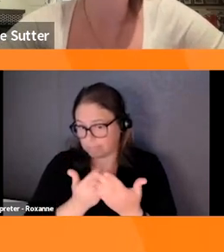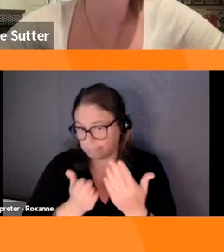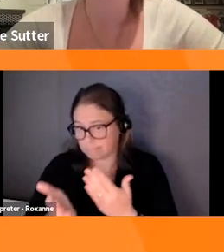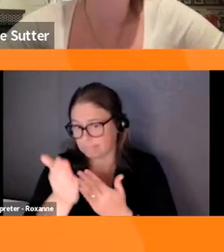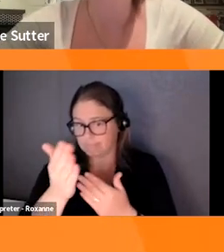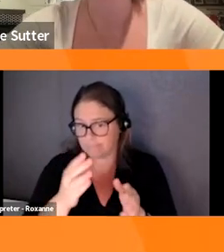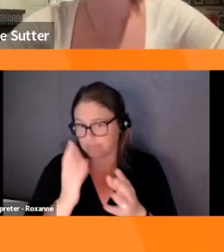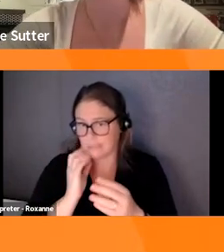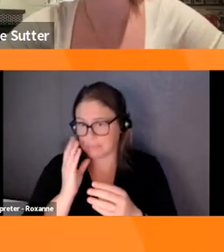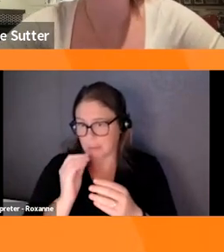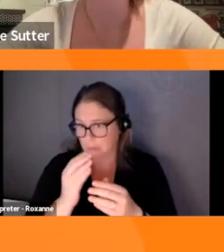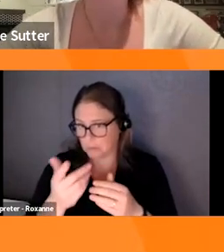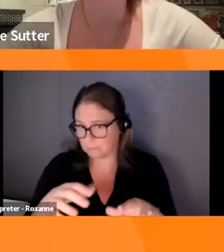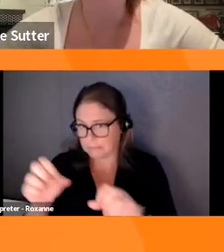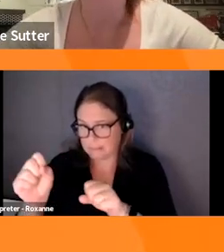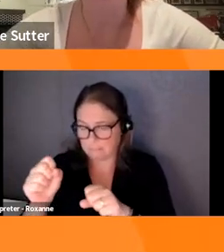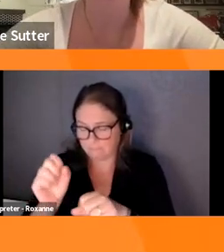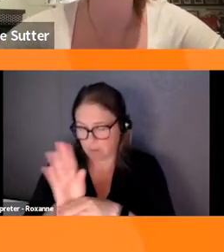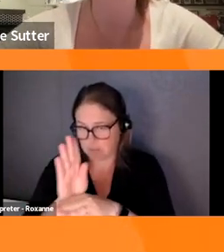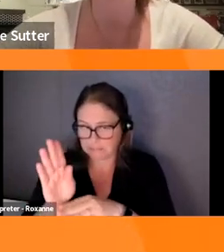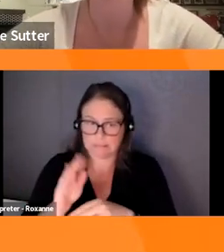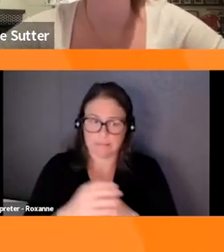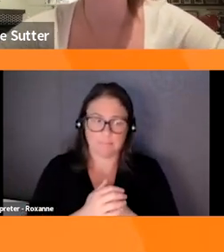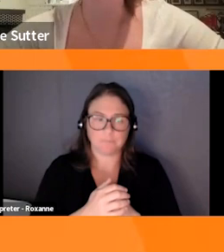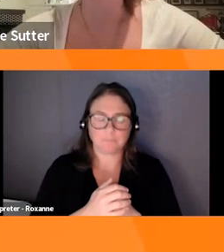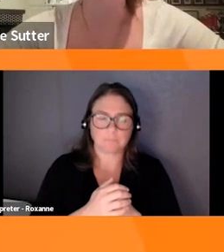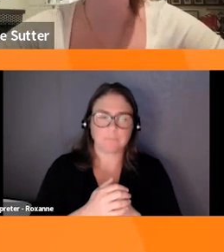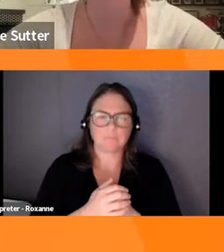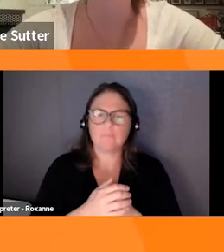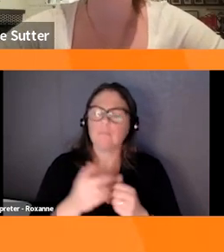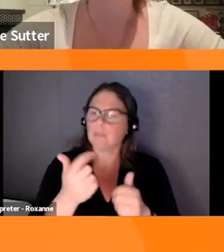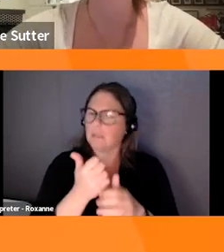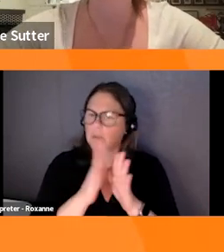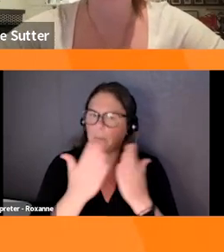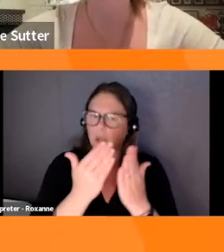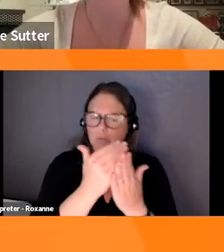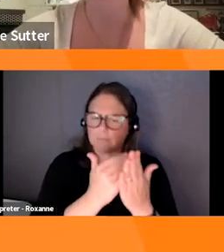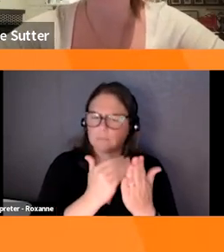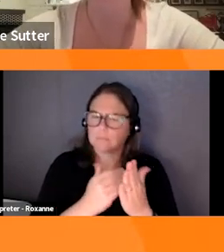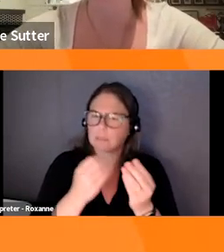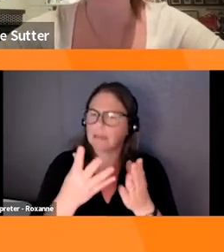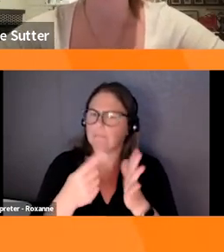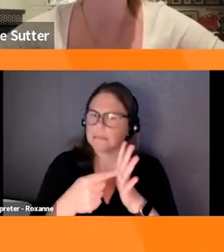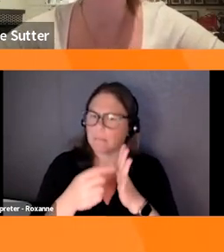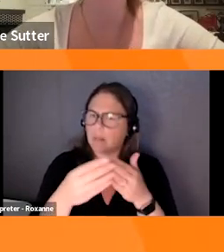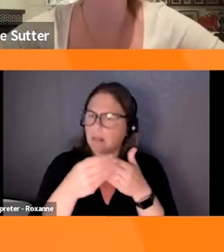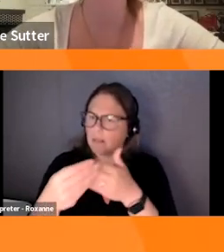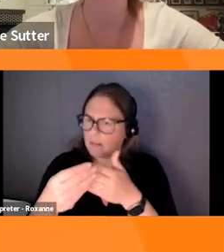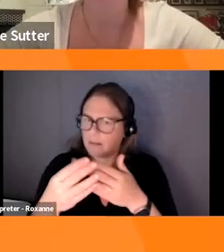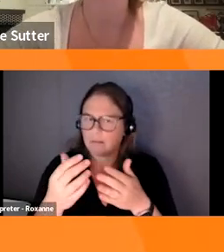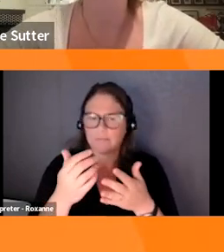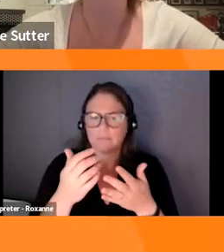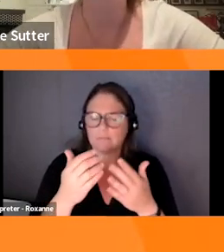with your sustainability strategy. So whether this is something that you've built out before, or this can help you kind of get your ducks in a